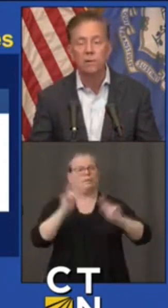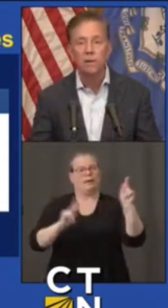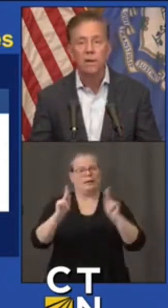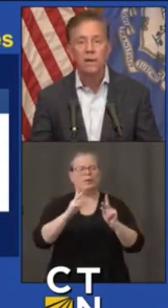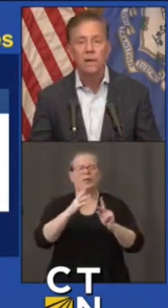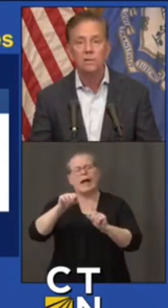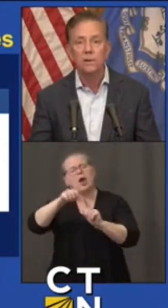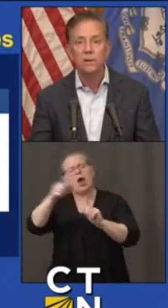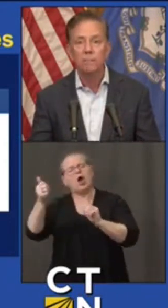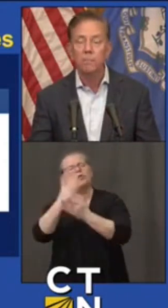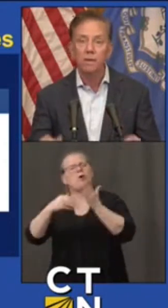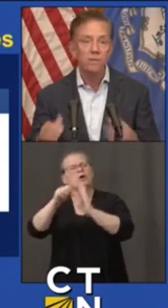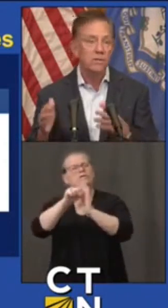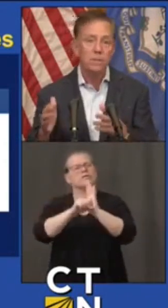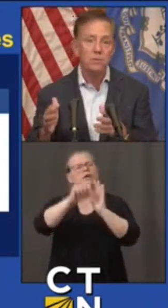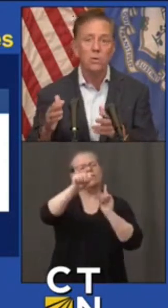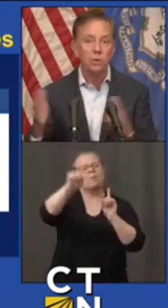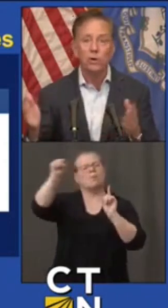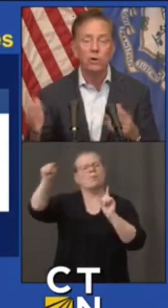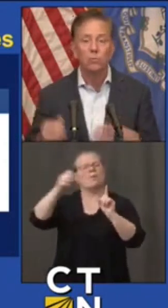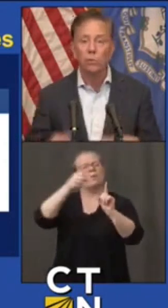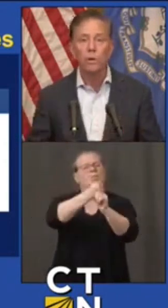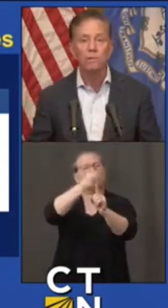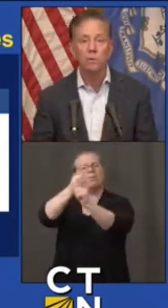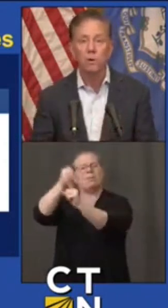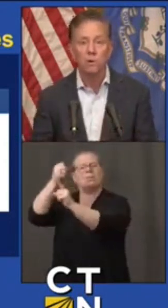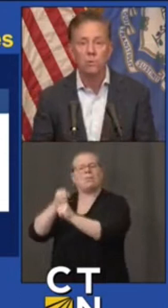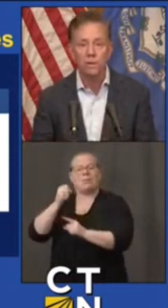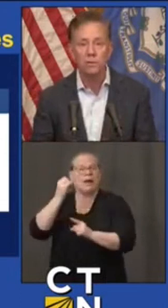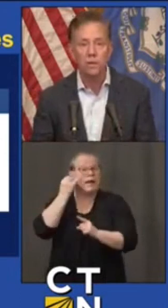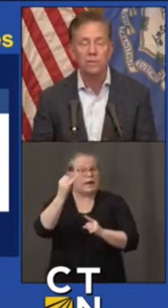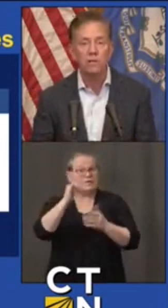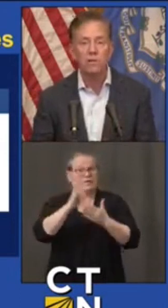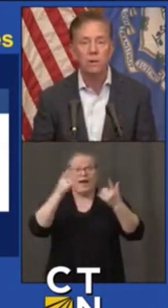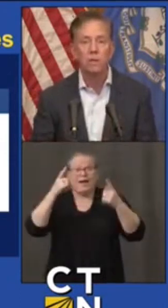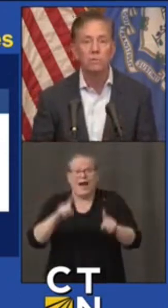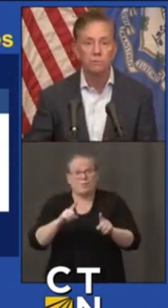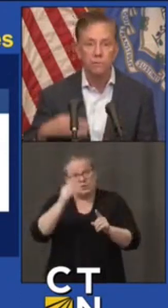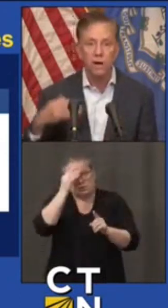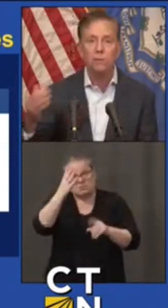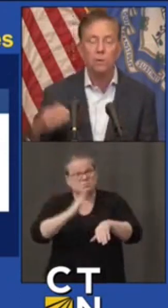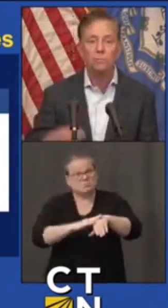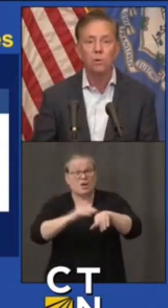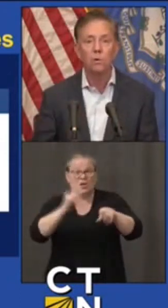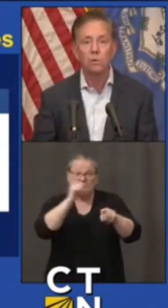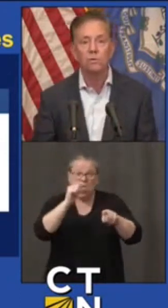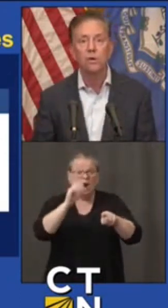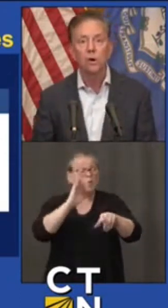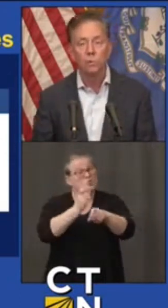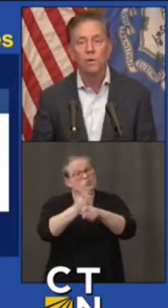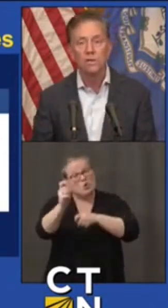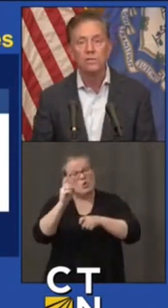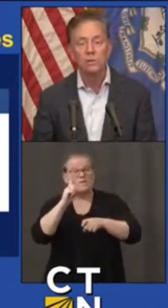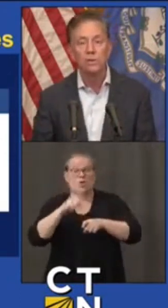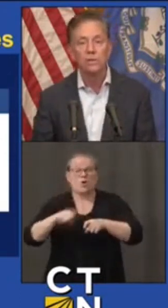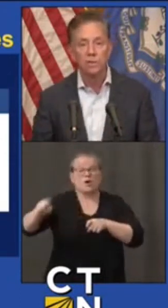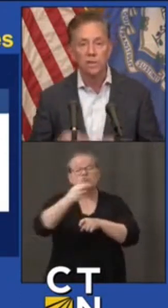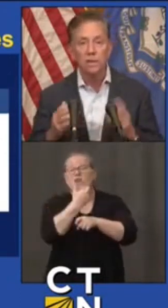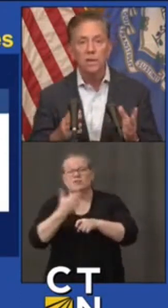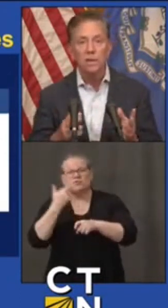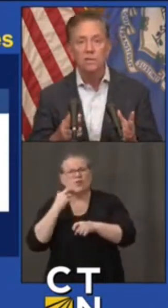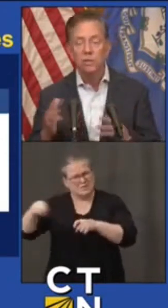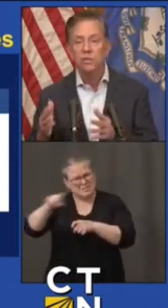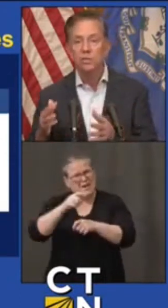now. And if this keeps going, you're going to ruin it for all the restaurants and everybody who's following the protocols really